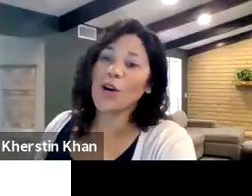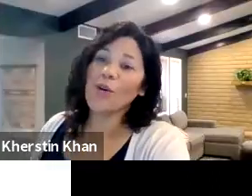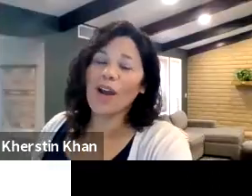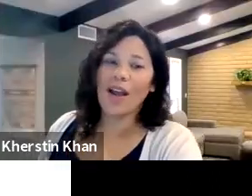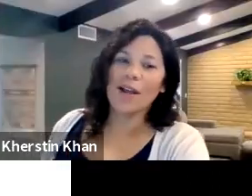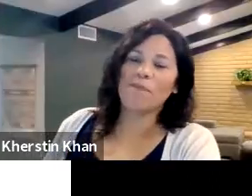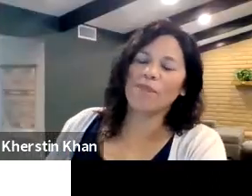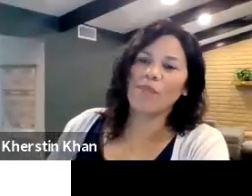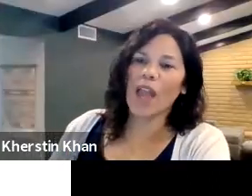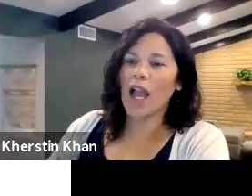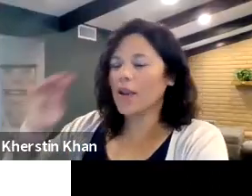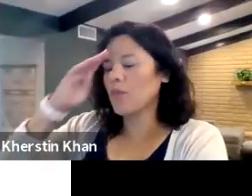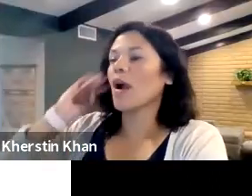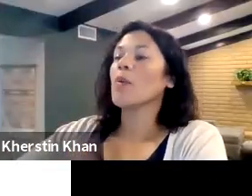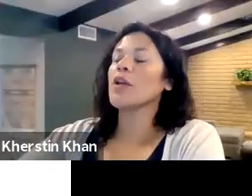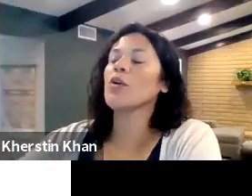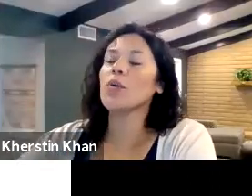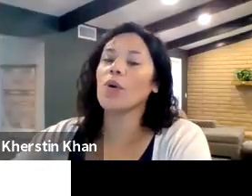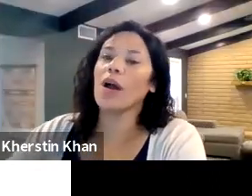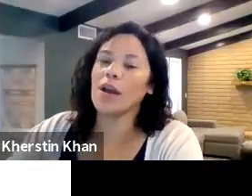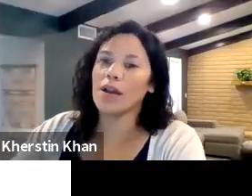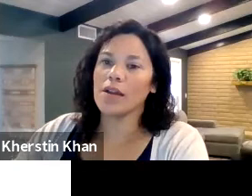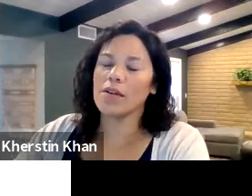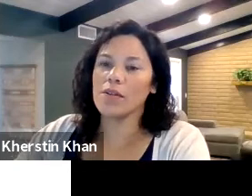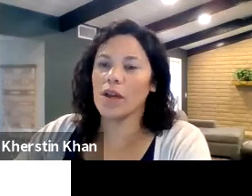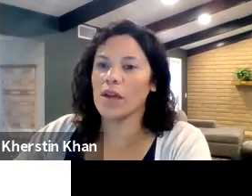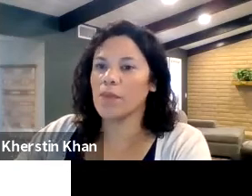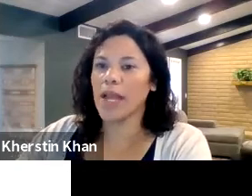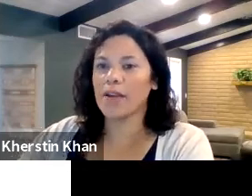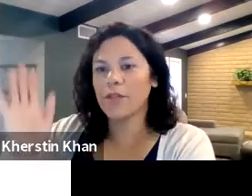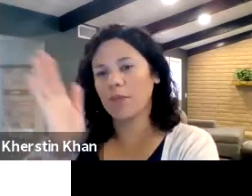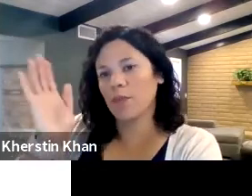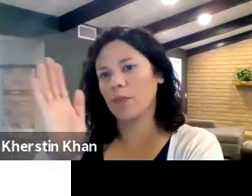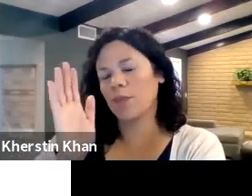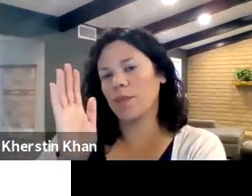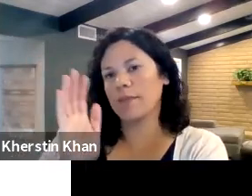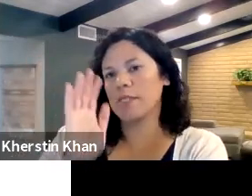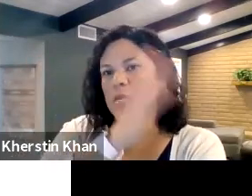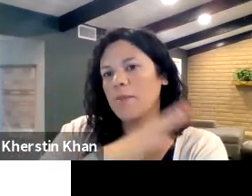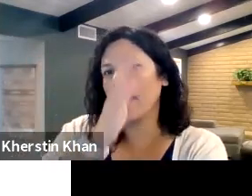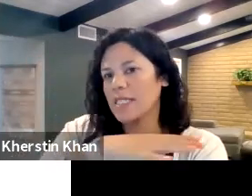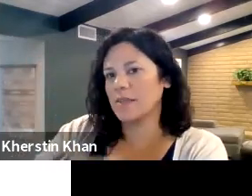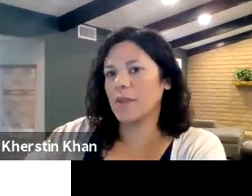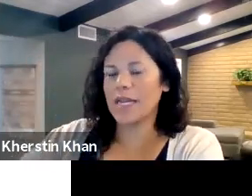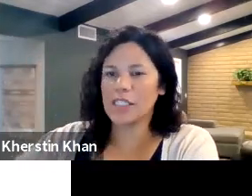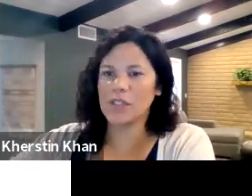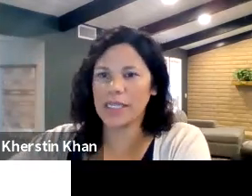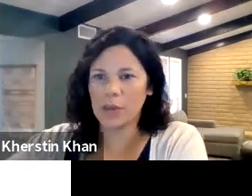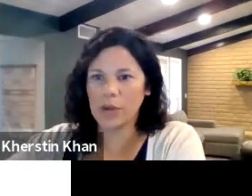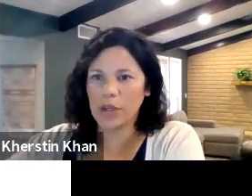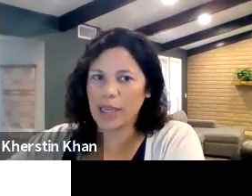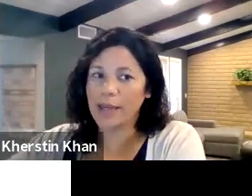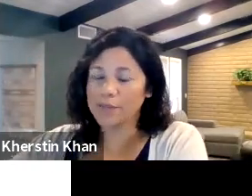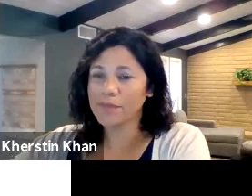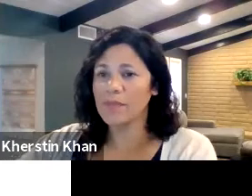Yes, so I want to kind of speak back to the last two